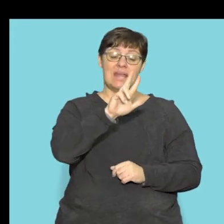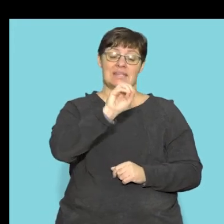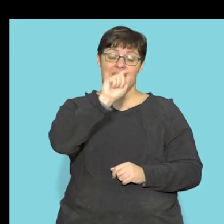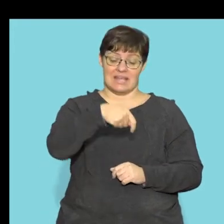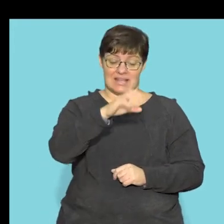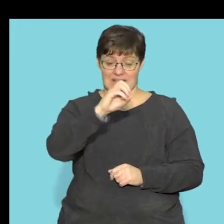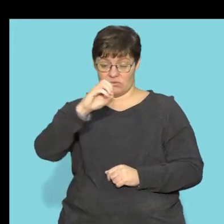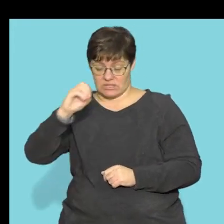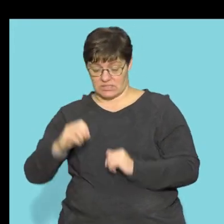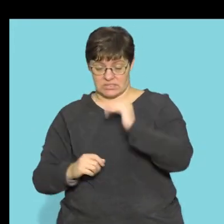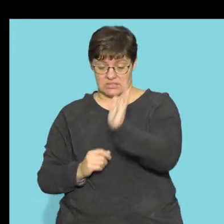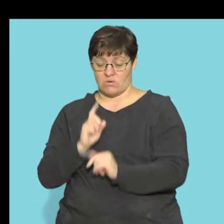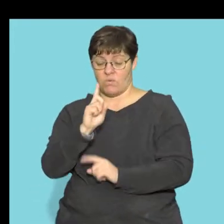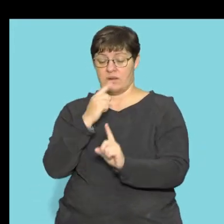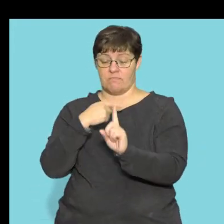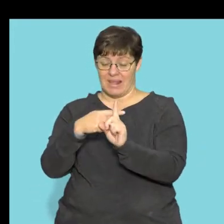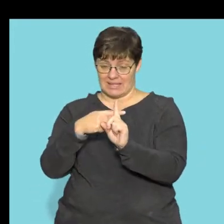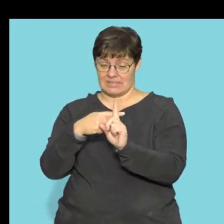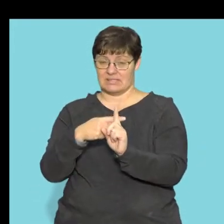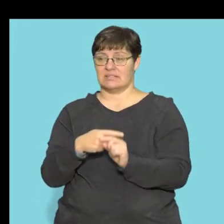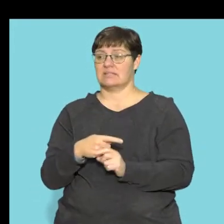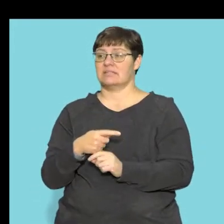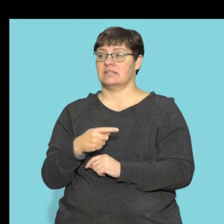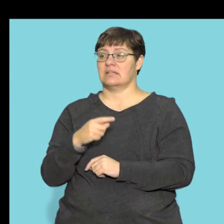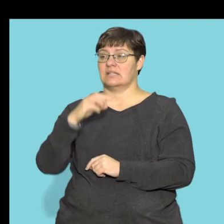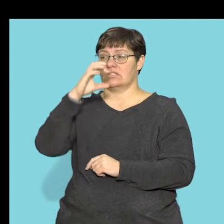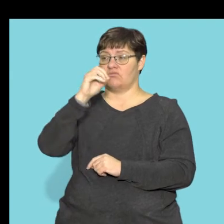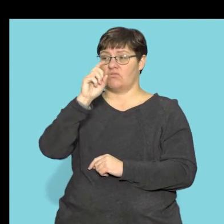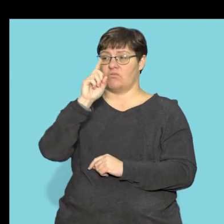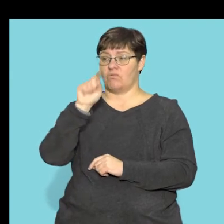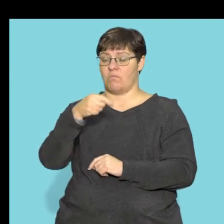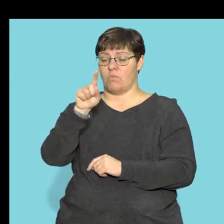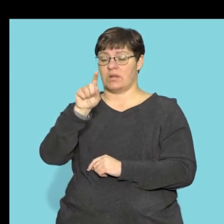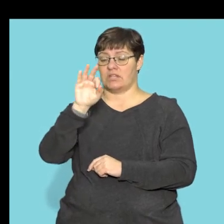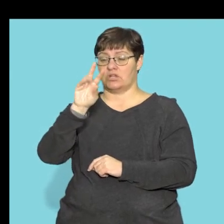480,000 into 1 plus the interest is